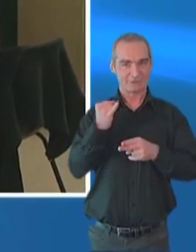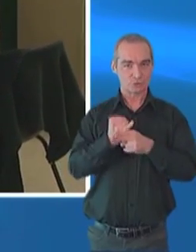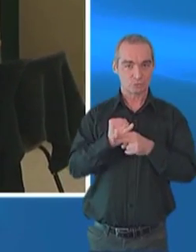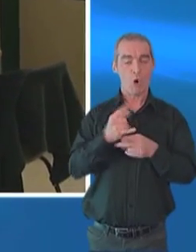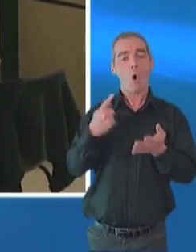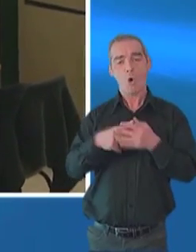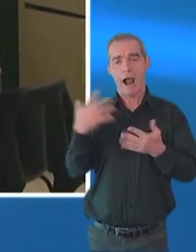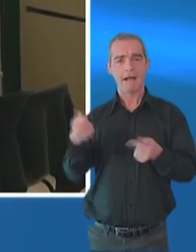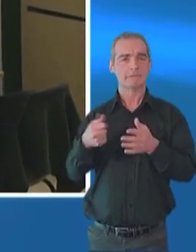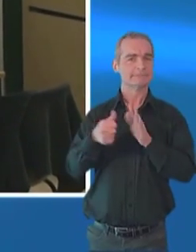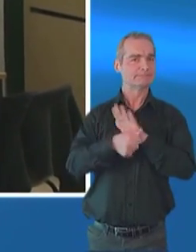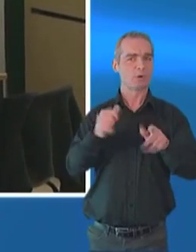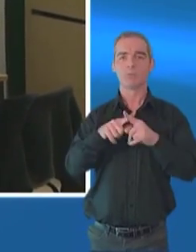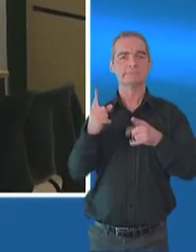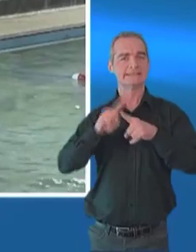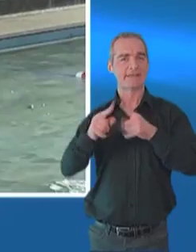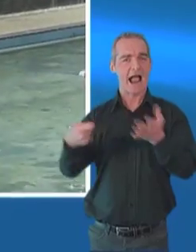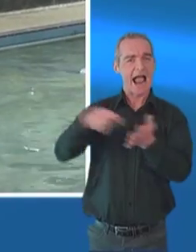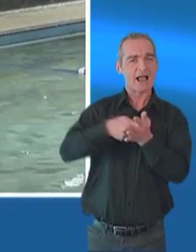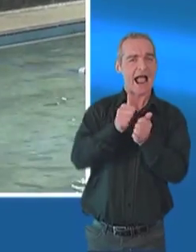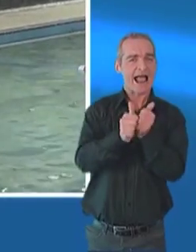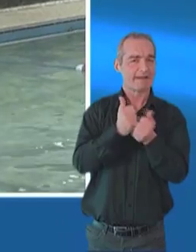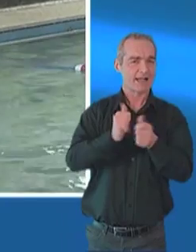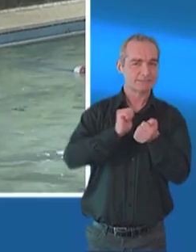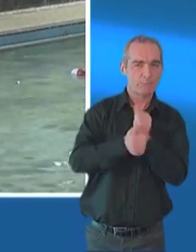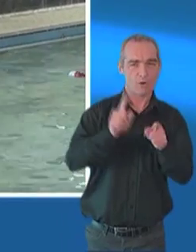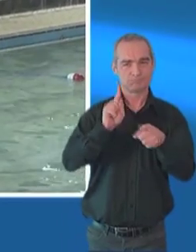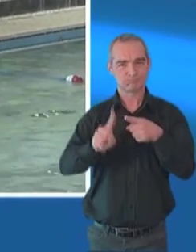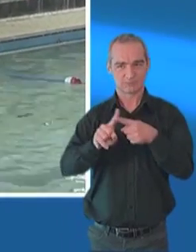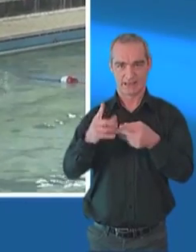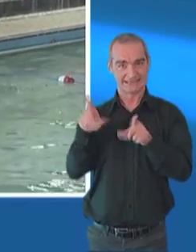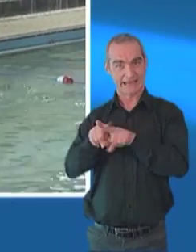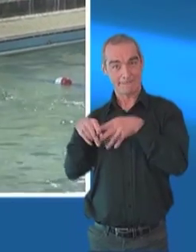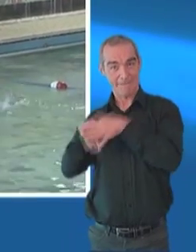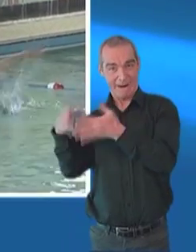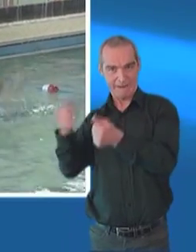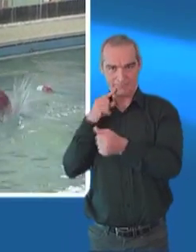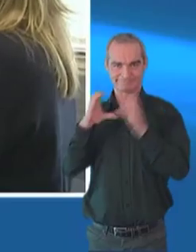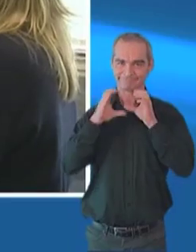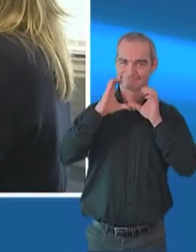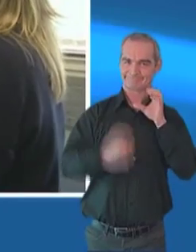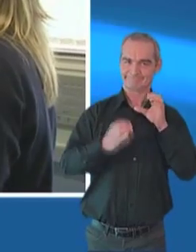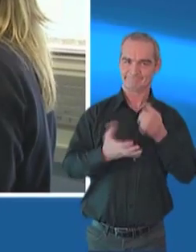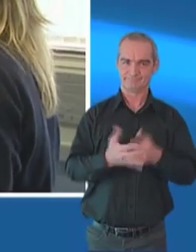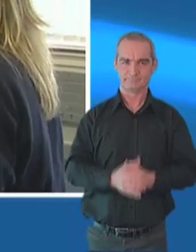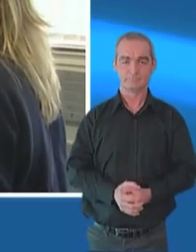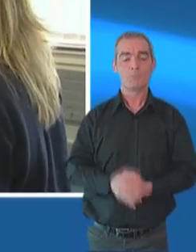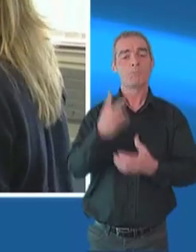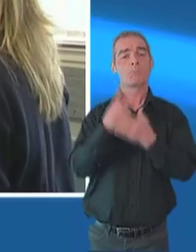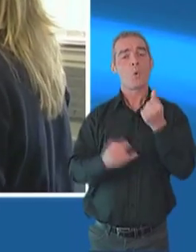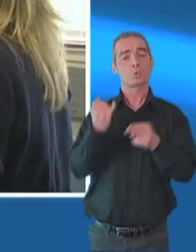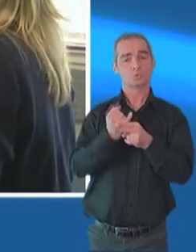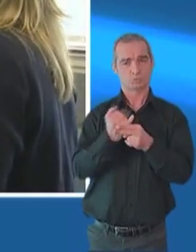experience positive peer interaction and extracurricular activities, which mainstream schools cannot always offer due